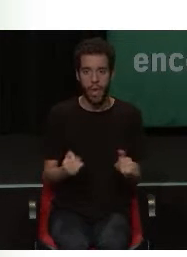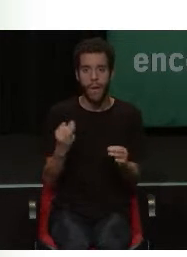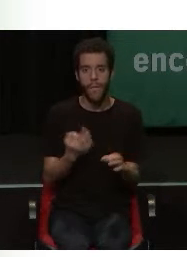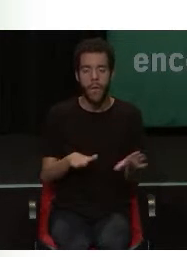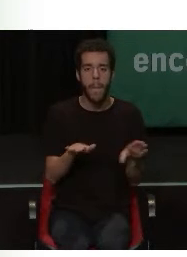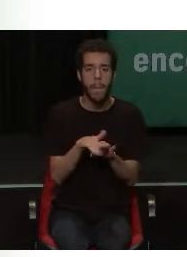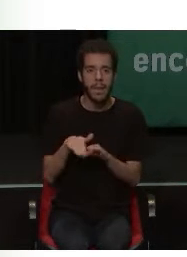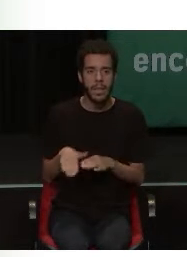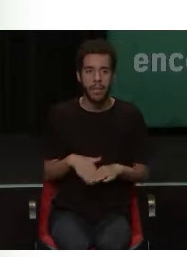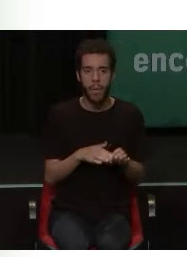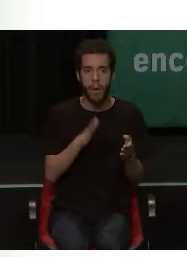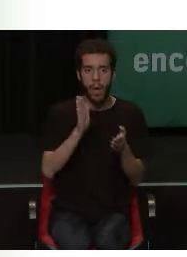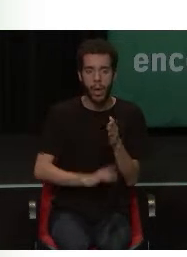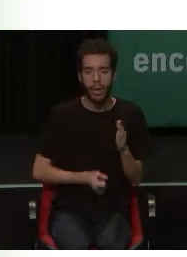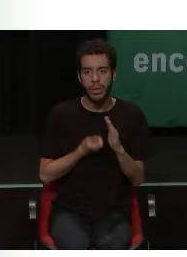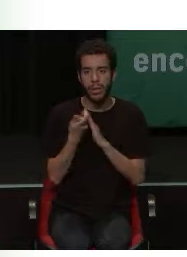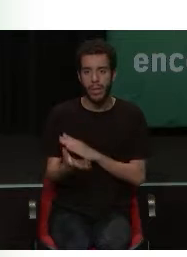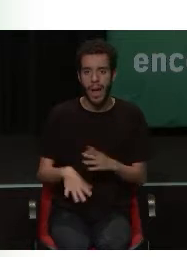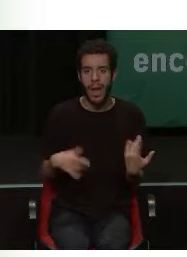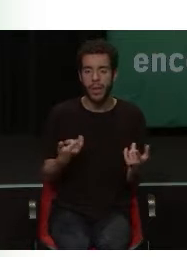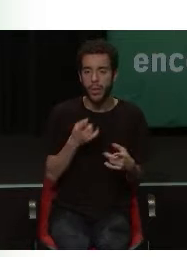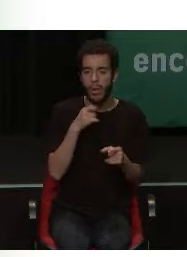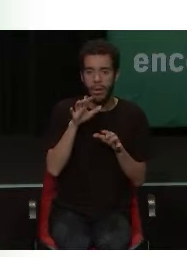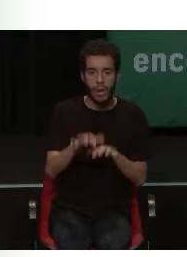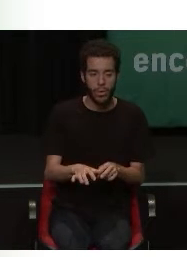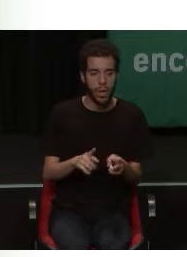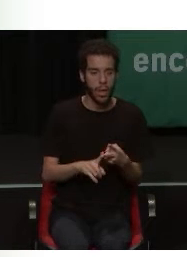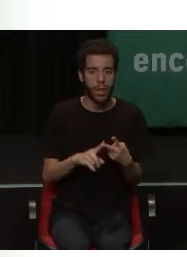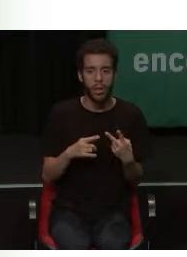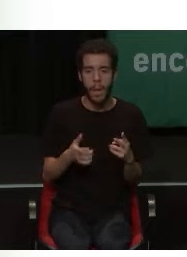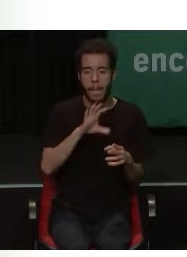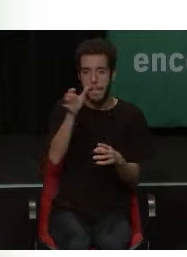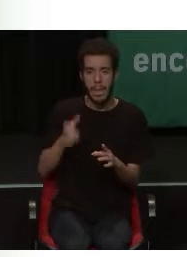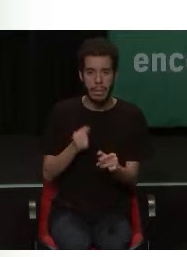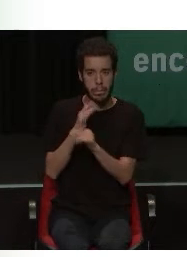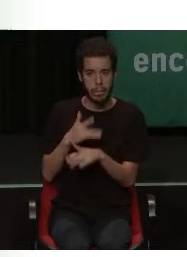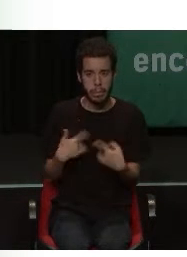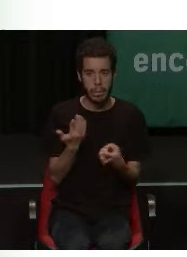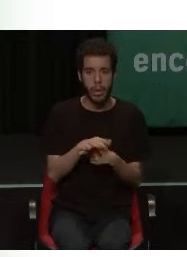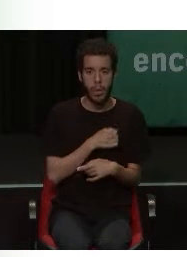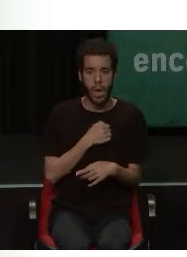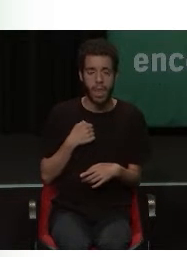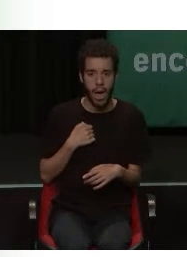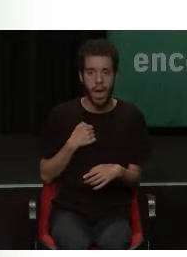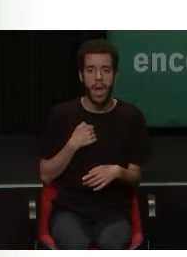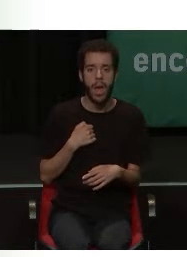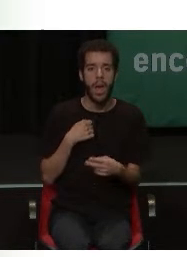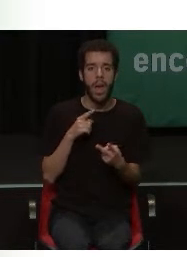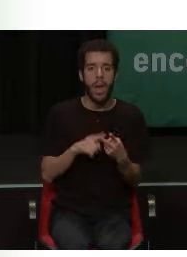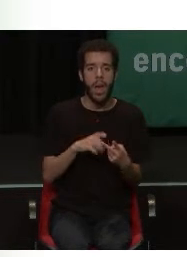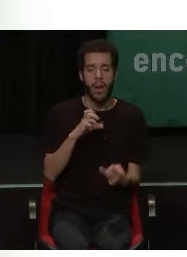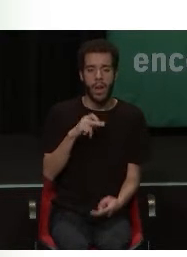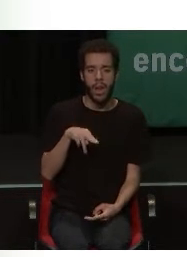international study, with the participation of several colleagues in the UK, Canada,